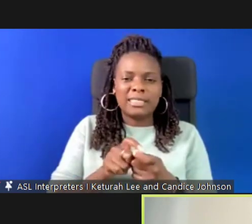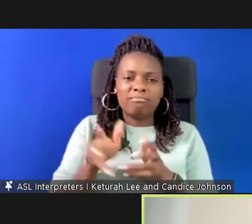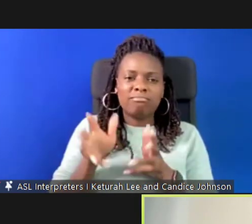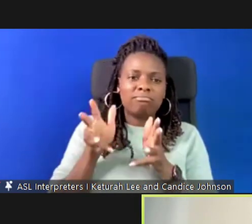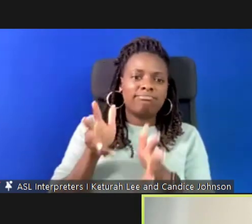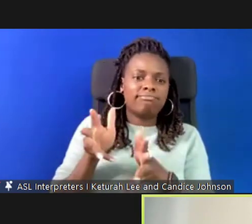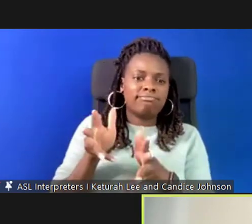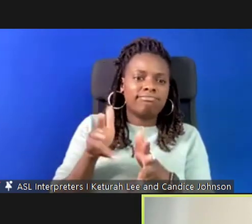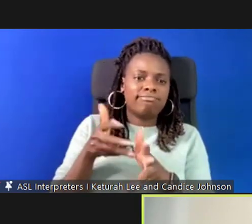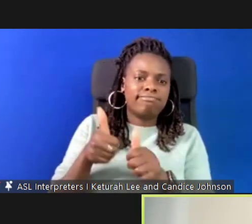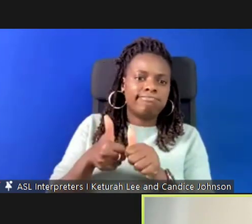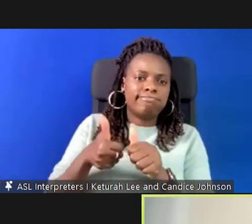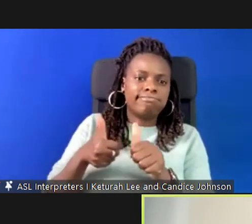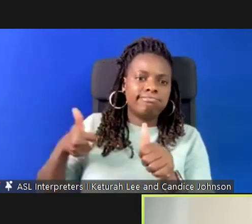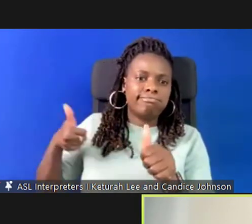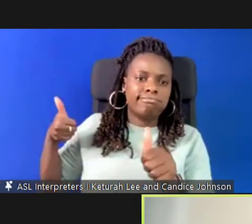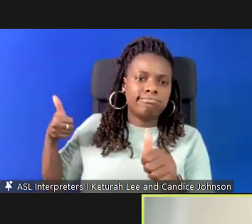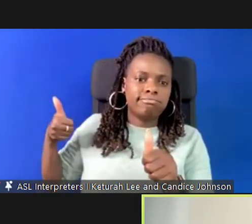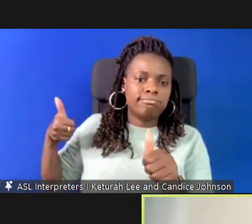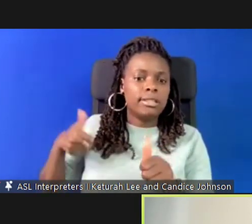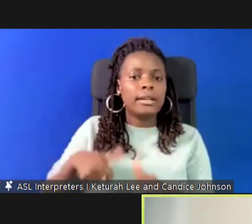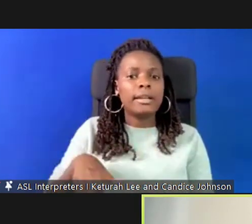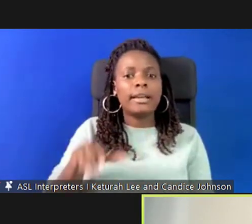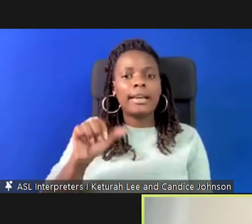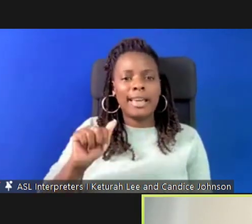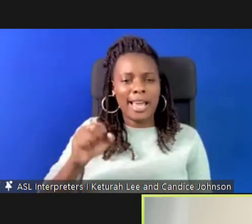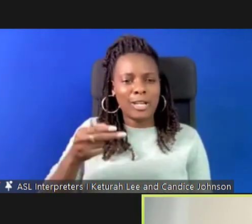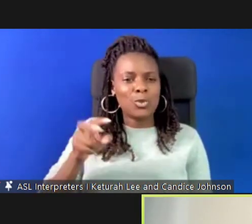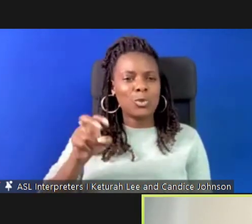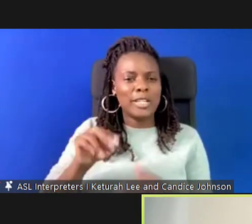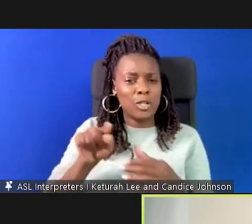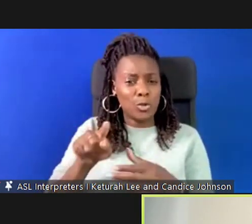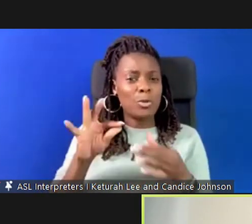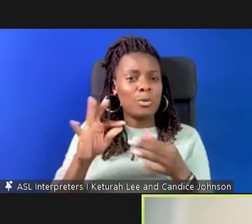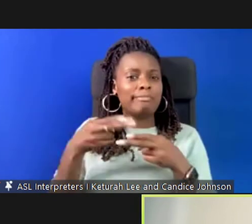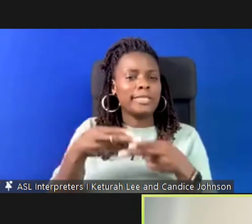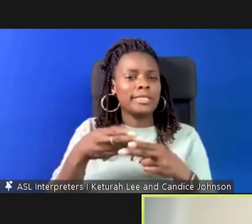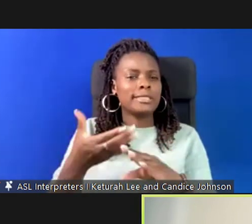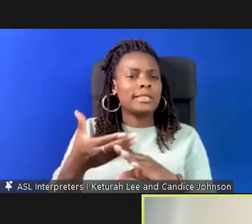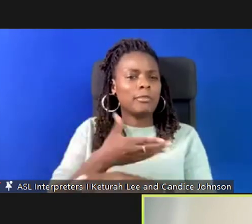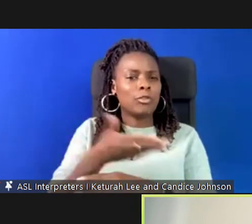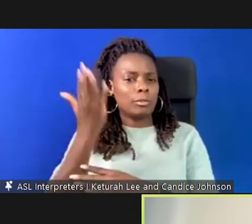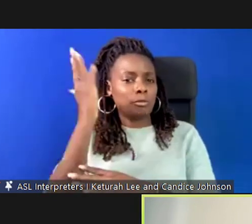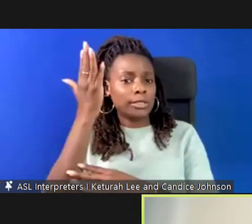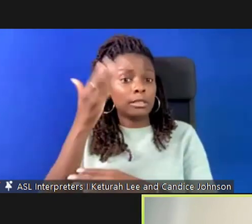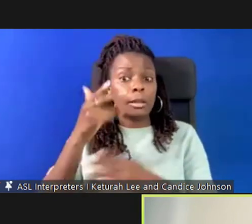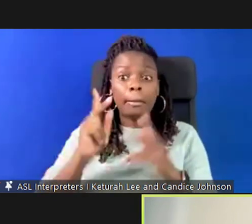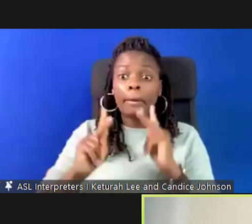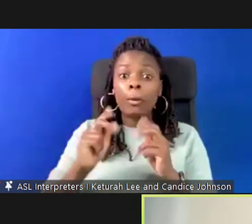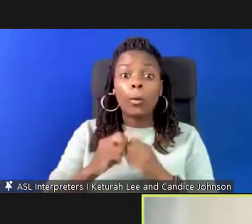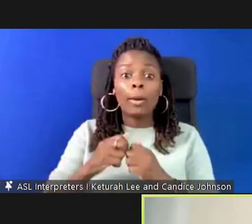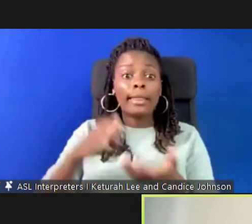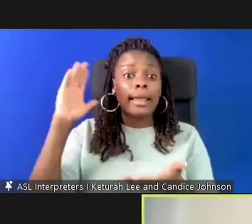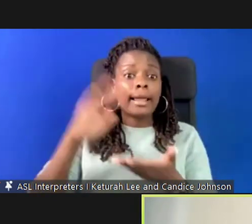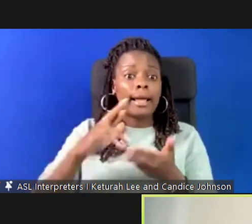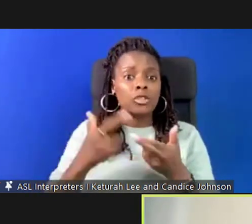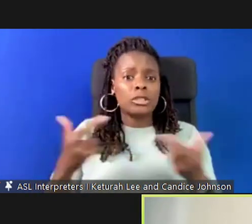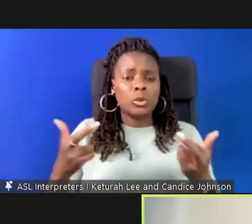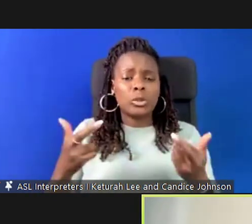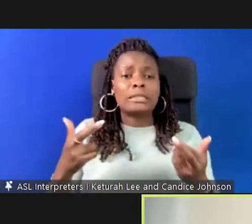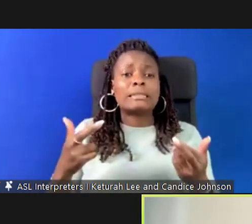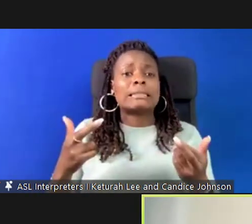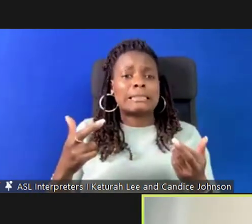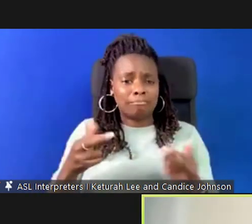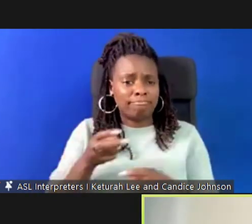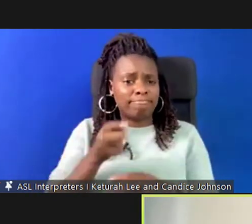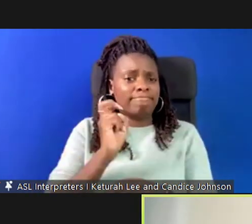highlighted this over and over again in your presentation, Ashwin, that people who have less resources are in a much more vulnerable situation. And I